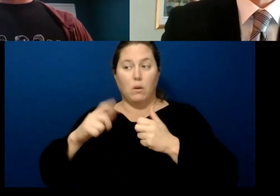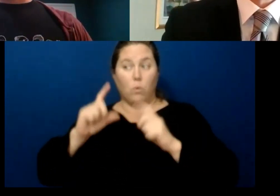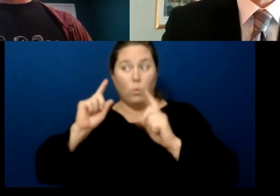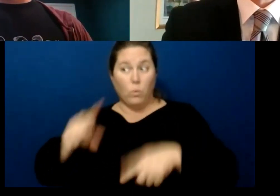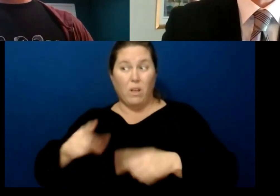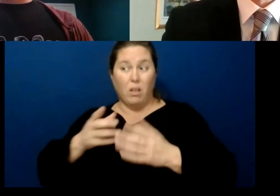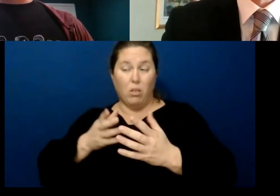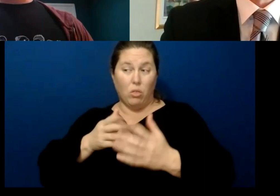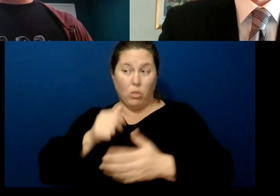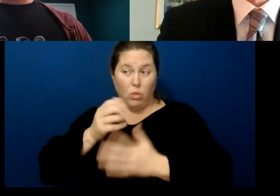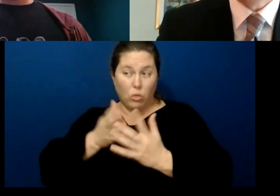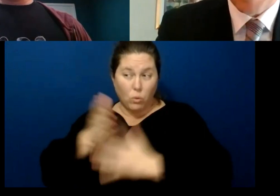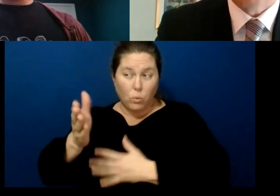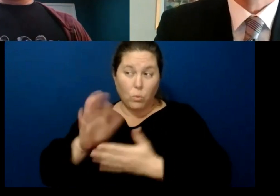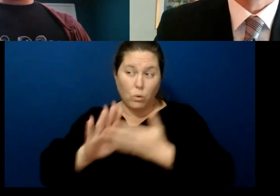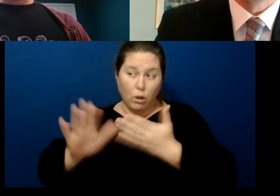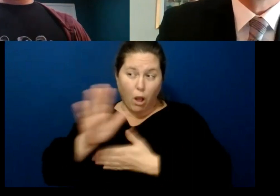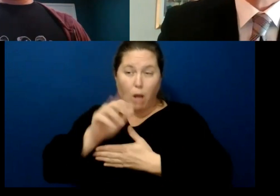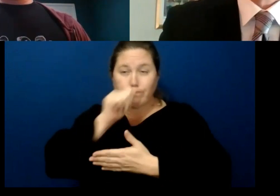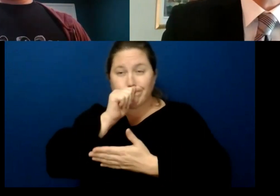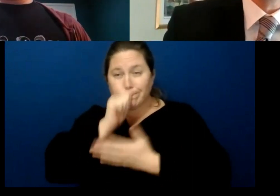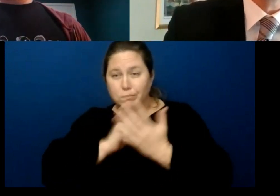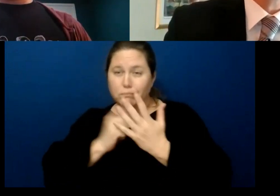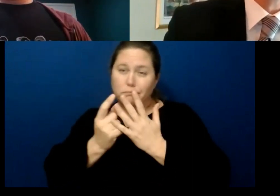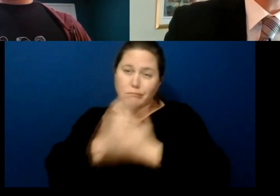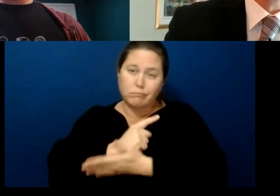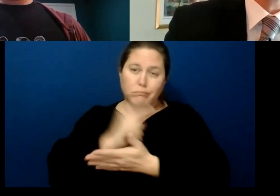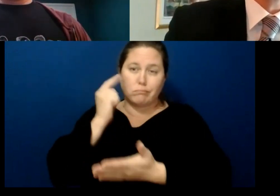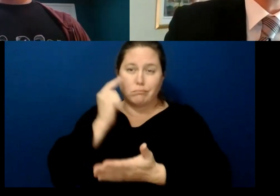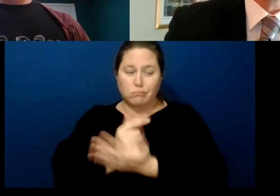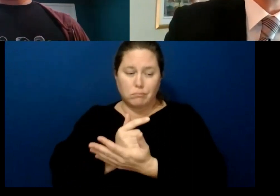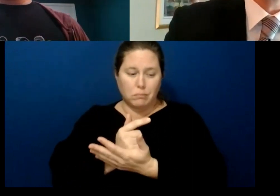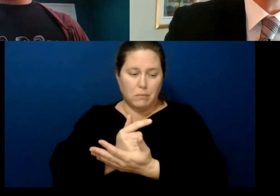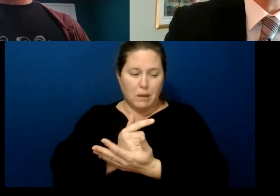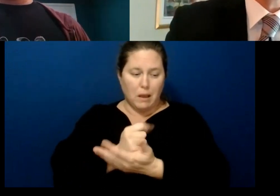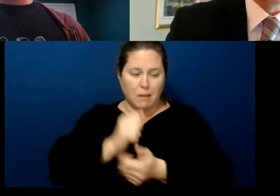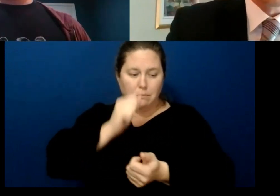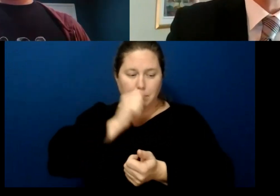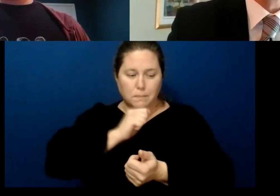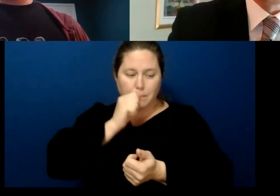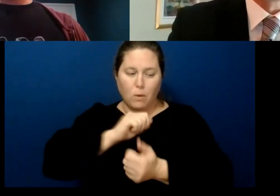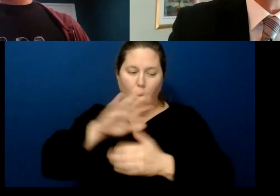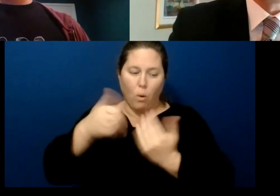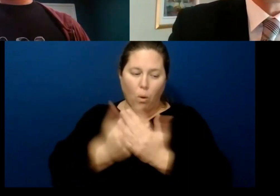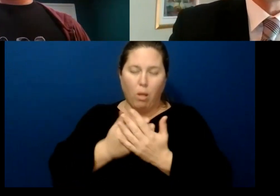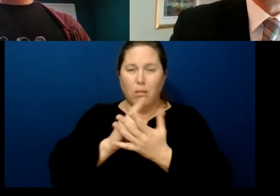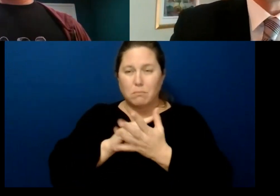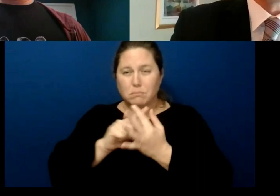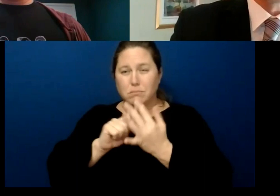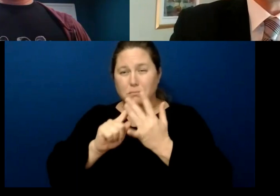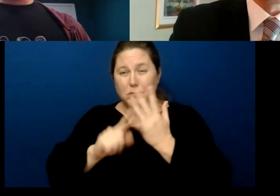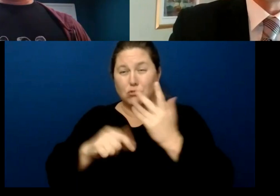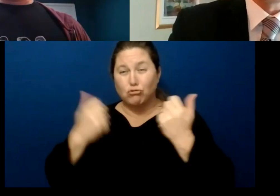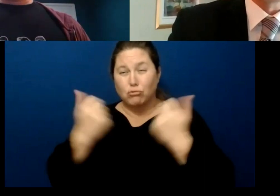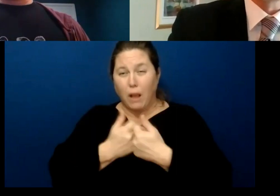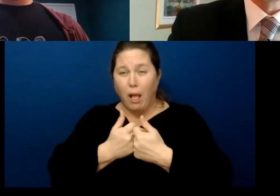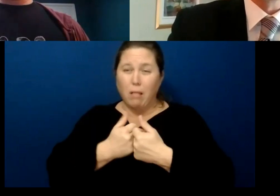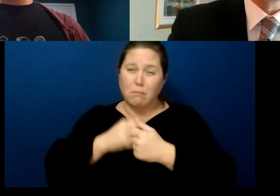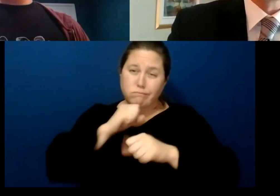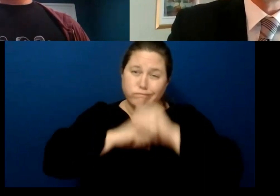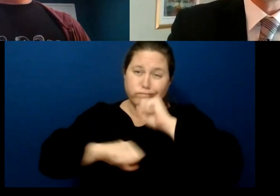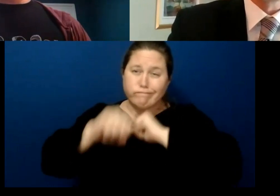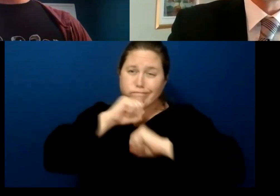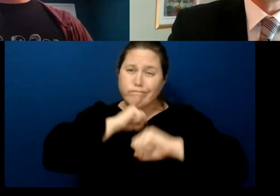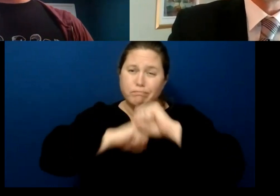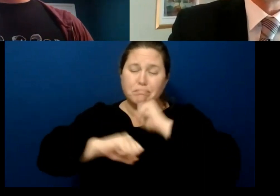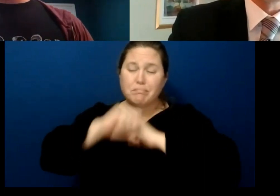grinder of what college could be, and dealt with all of the challenges that college throws at you. Then